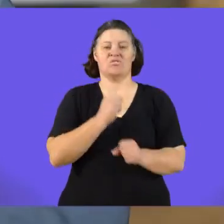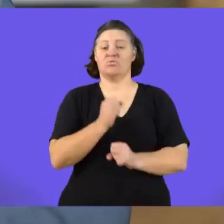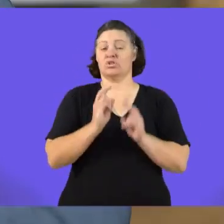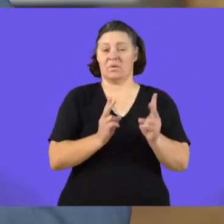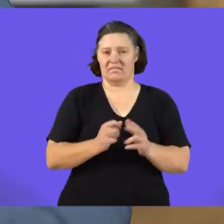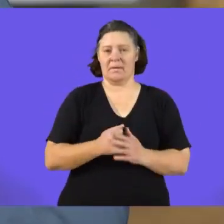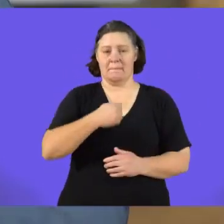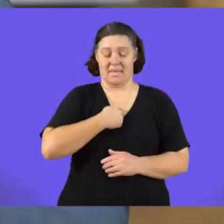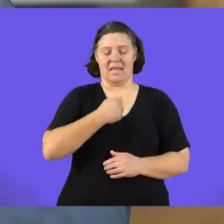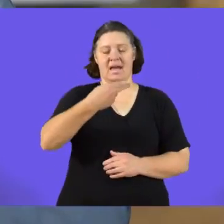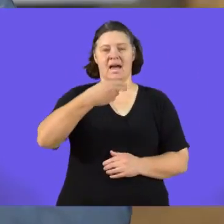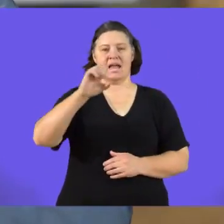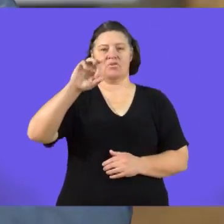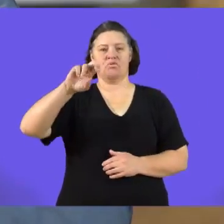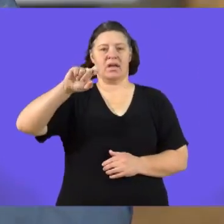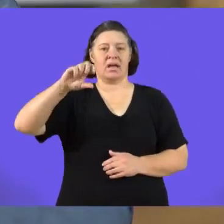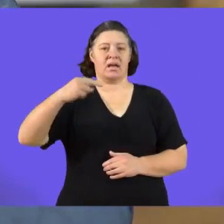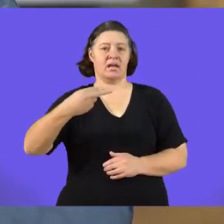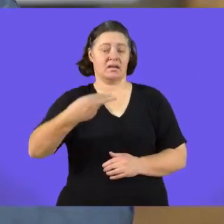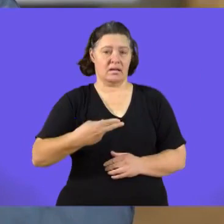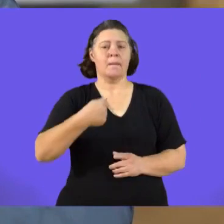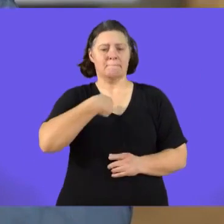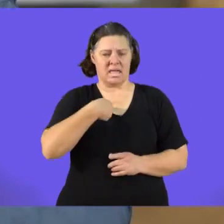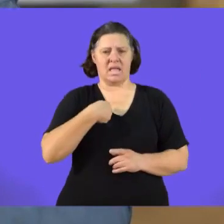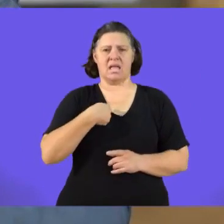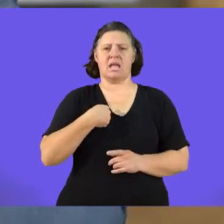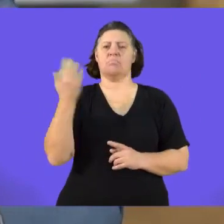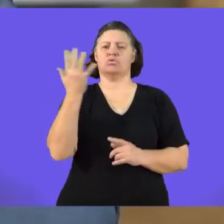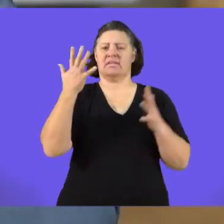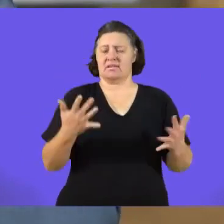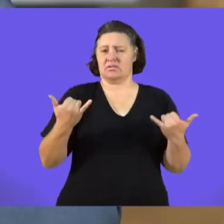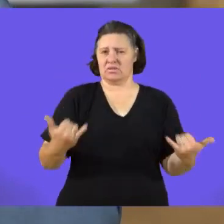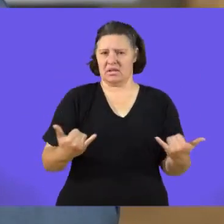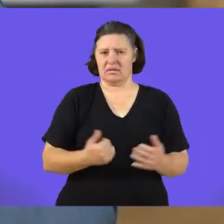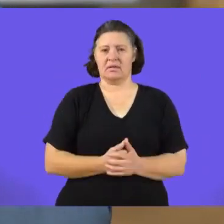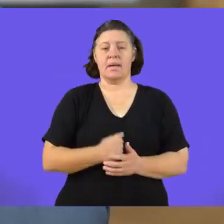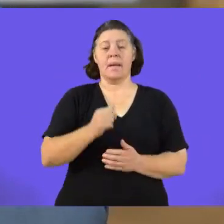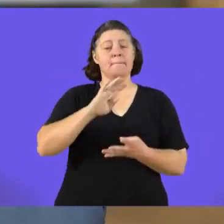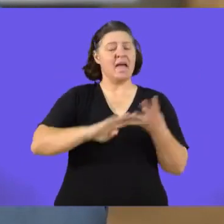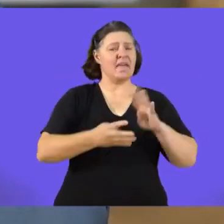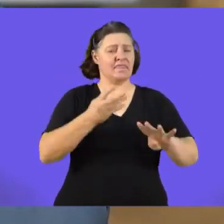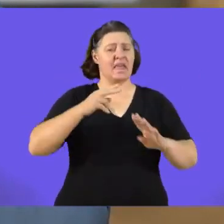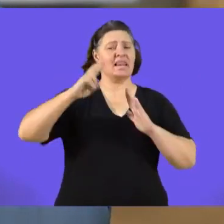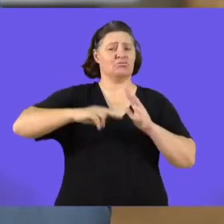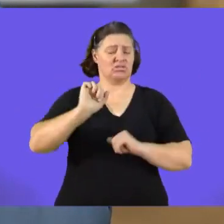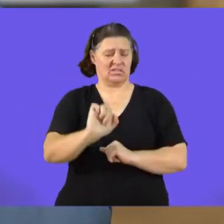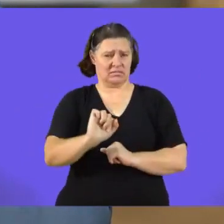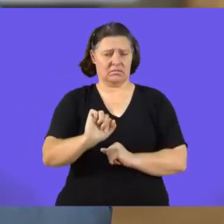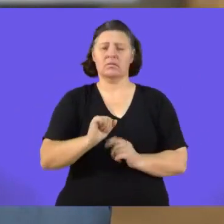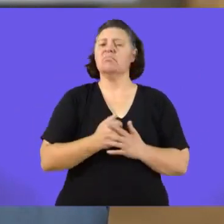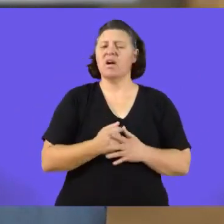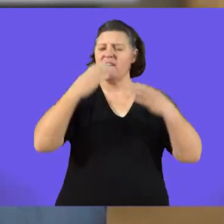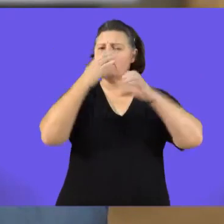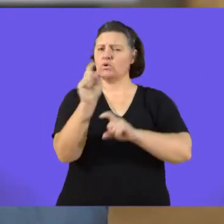Good day, grade 12s. I'm Heinrich Neetling, and I'll be the presenter today. Welcome to Mathematical Literacy lesson, and today we